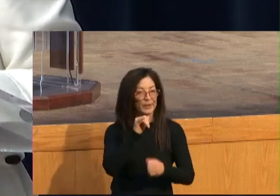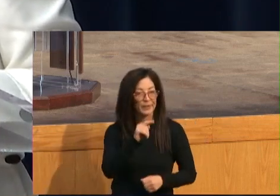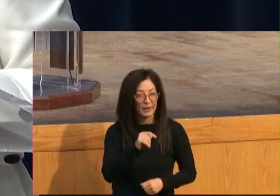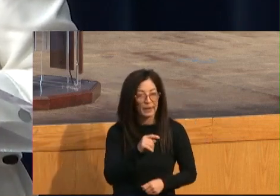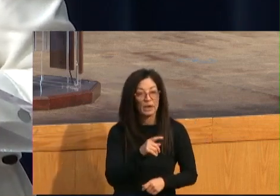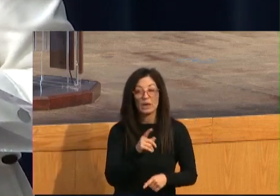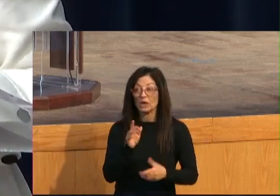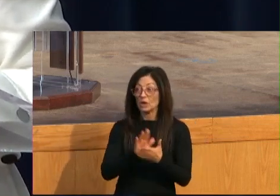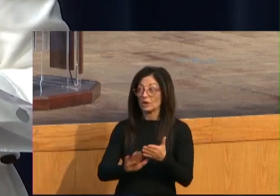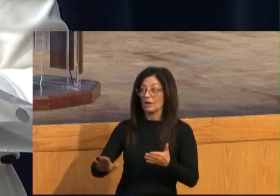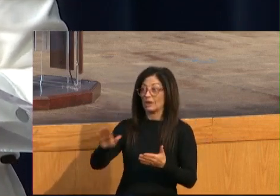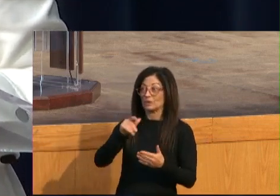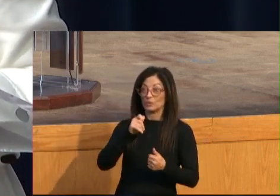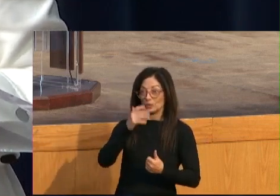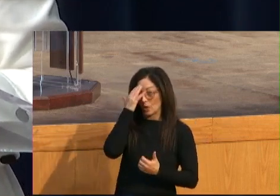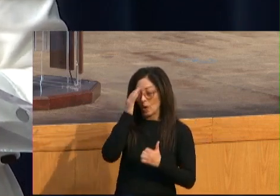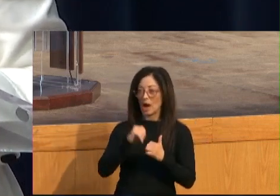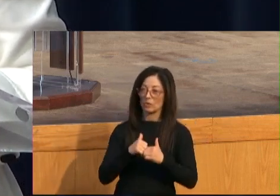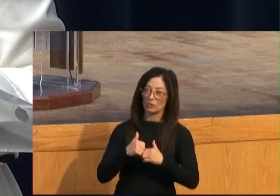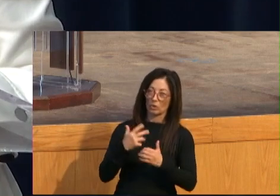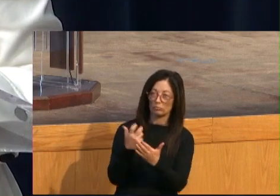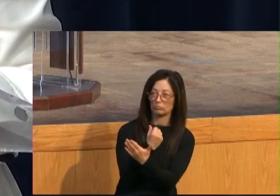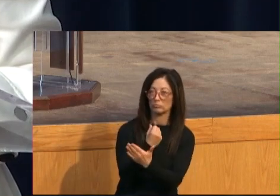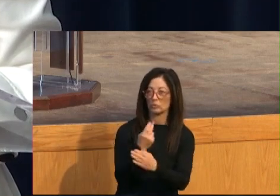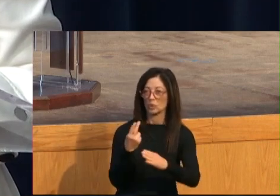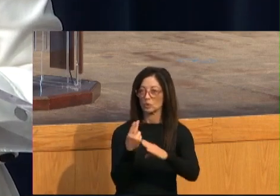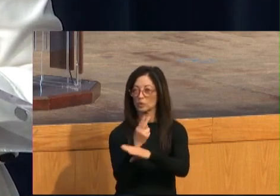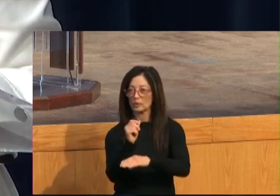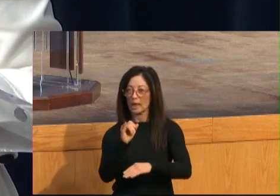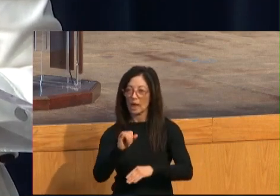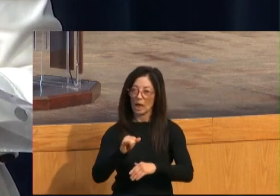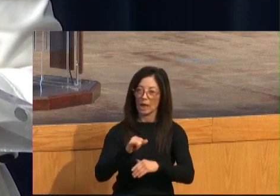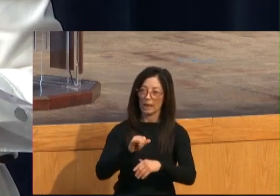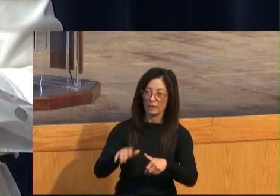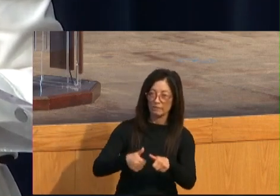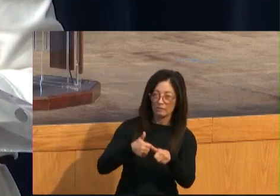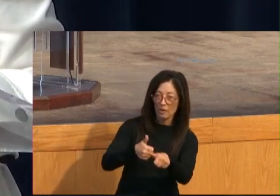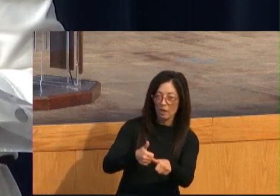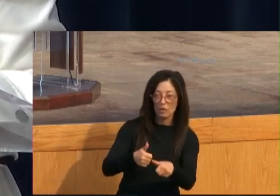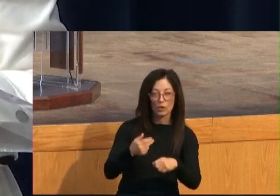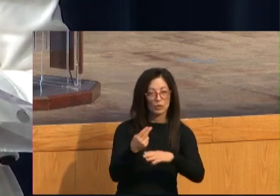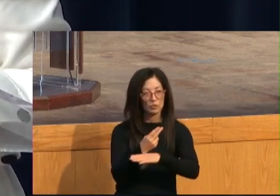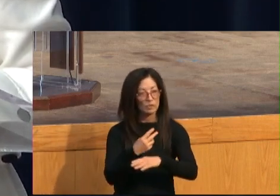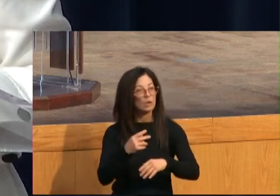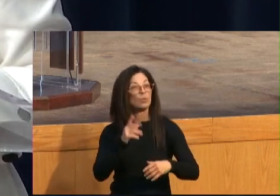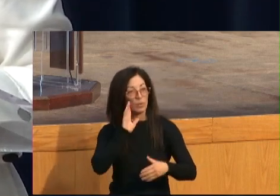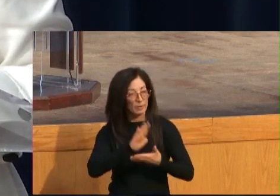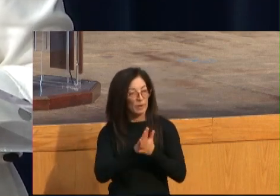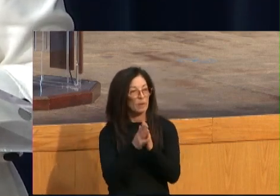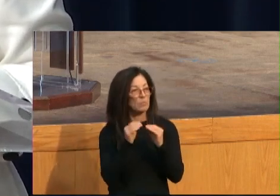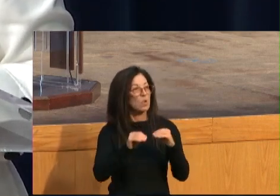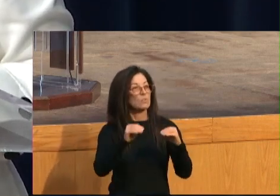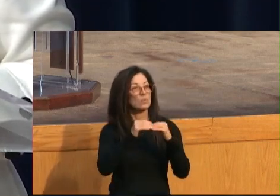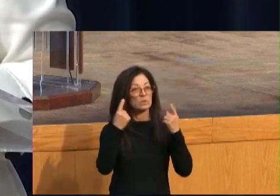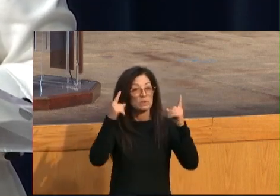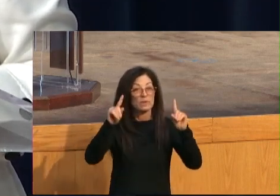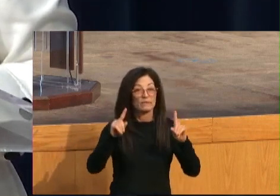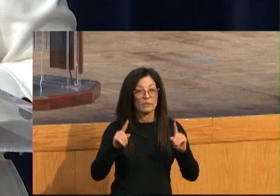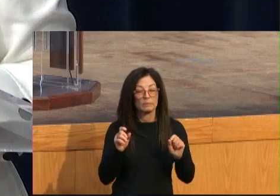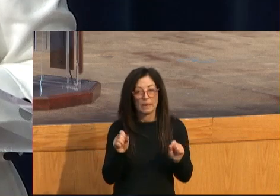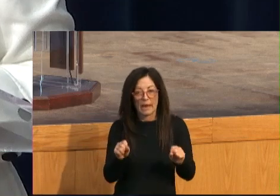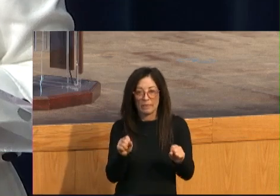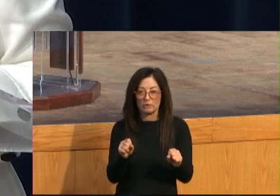to embrace AI and move with it will become more and more successful at being able